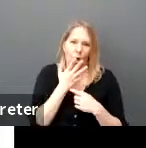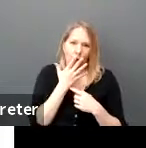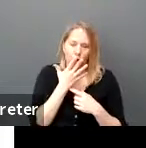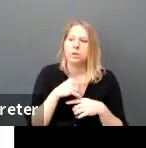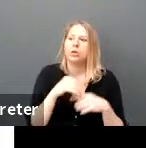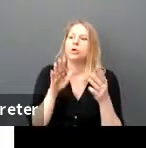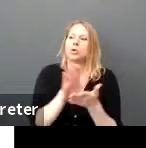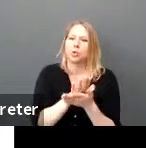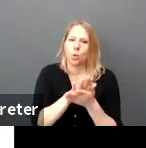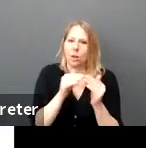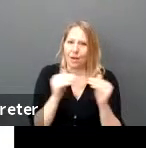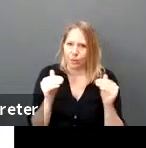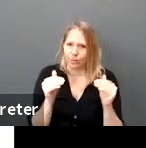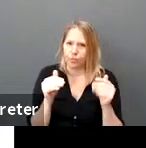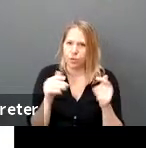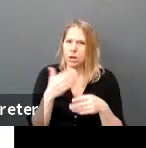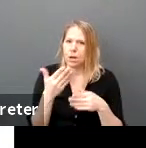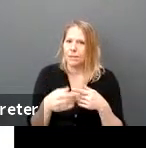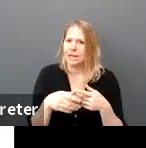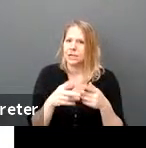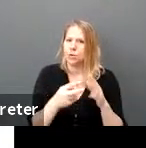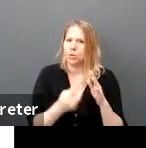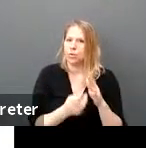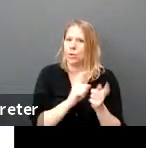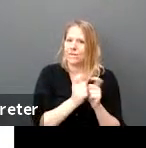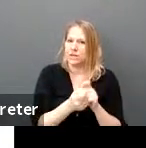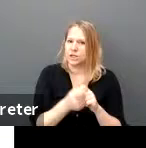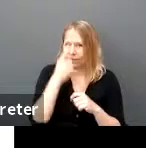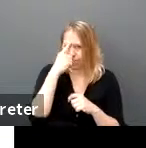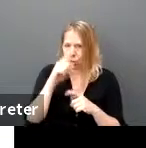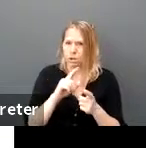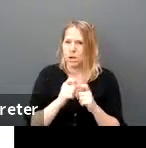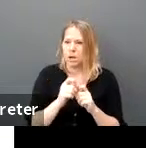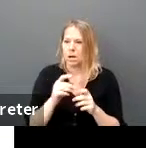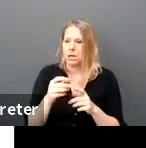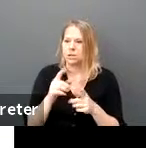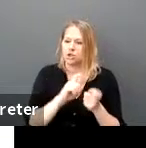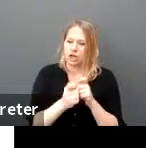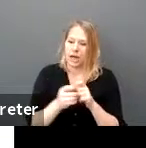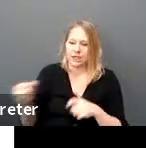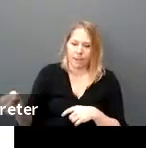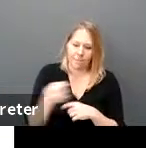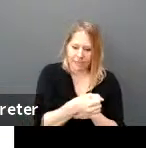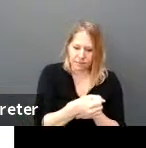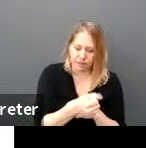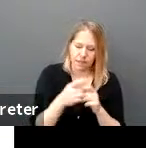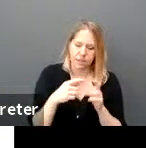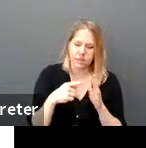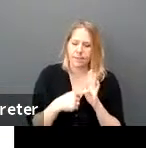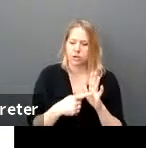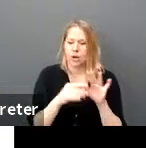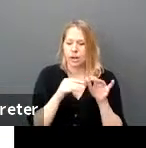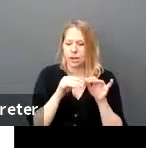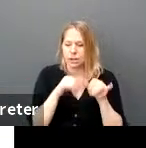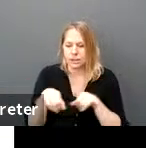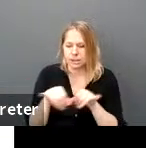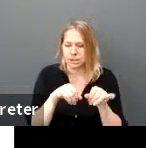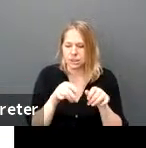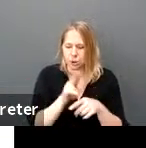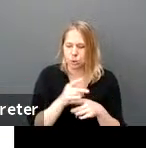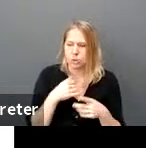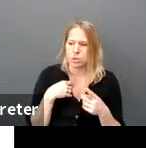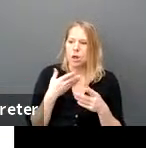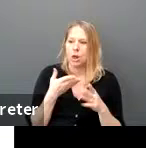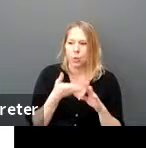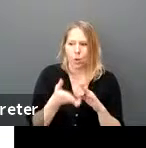at the school level. Complete the revision for the process of change of placement, demonstrate consistent use throughout the file review.